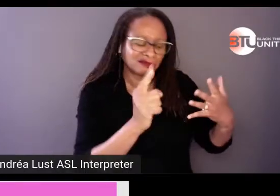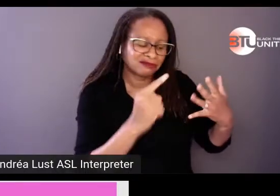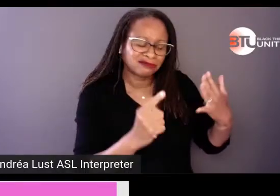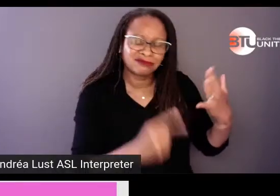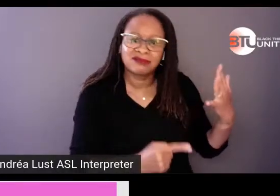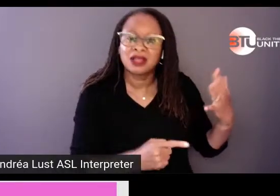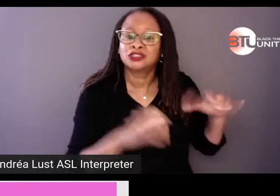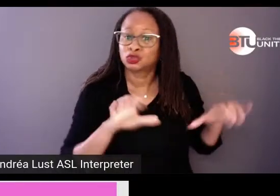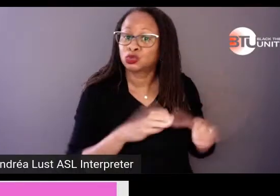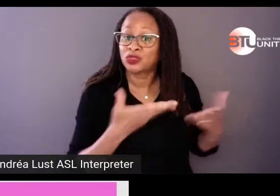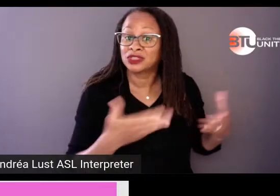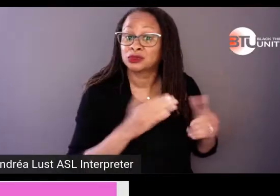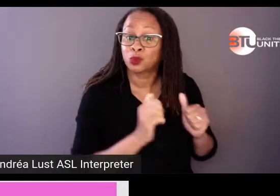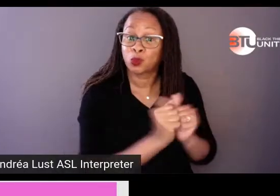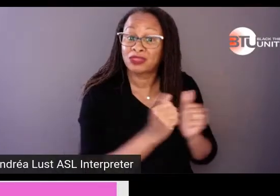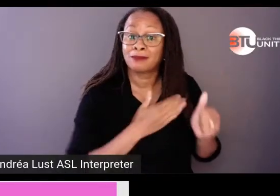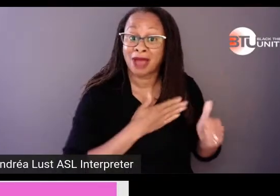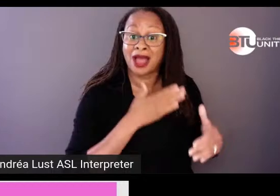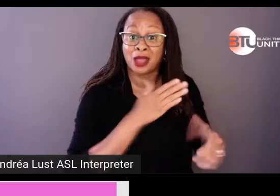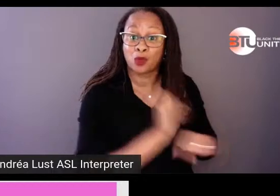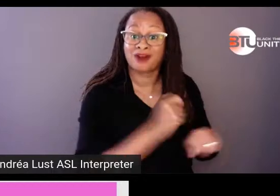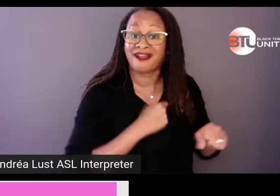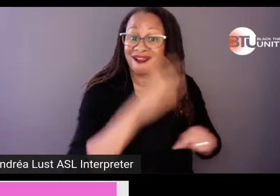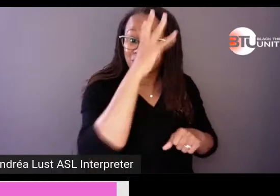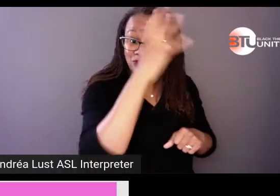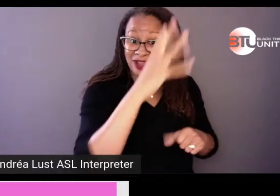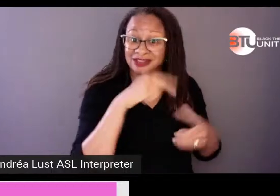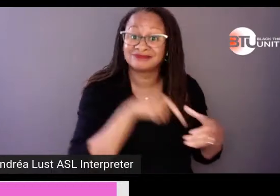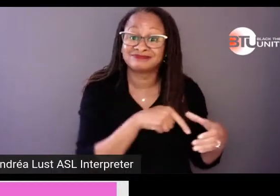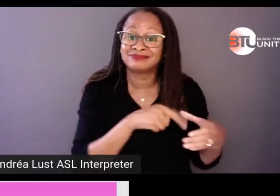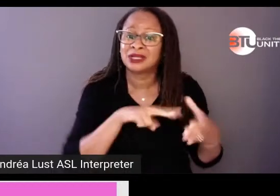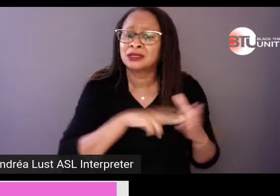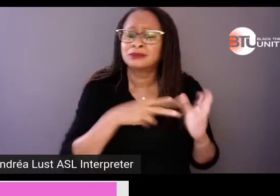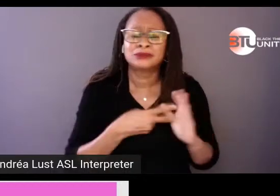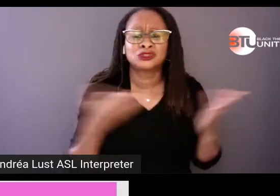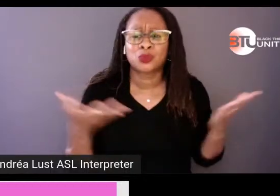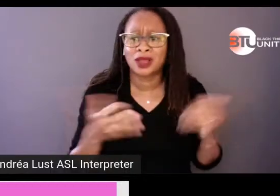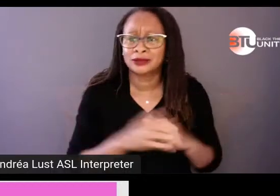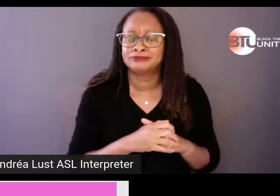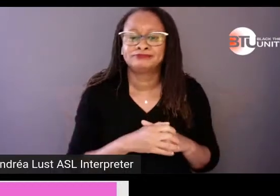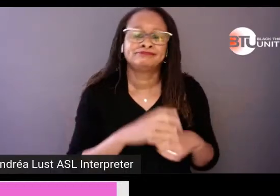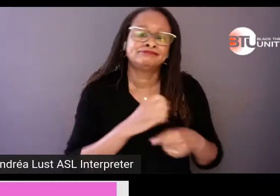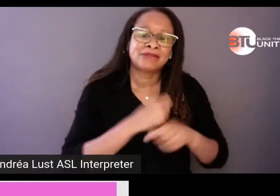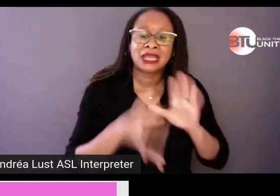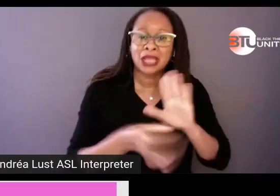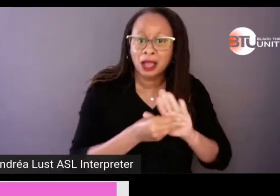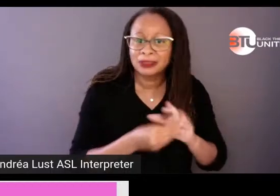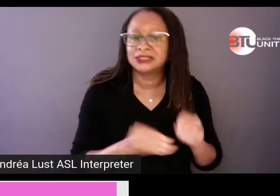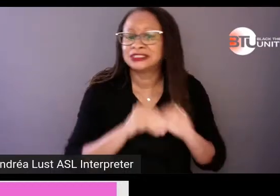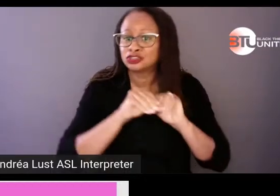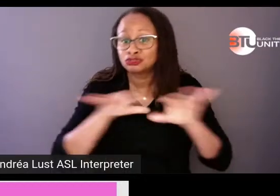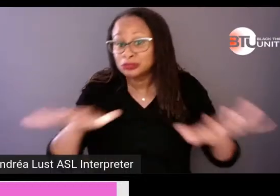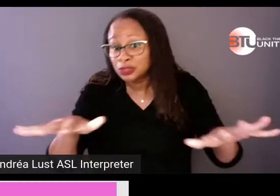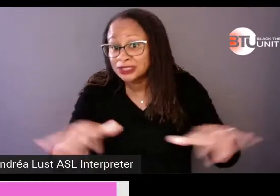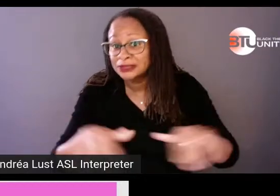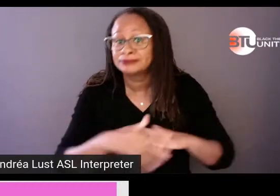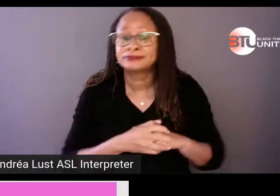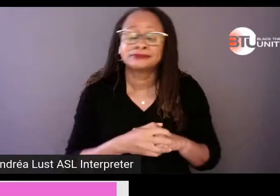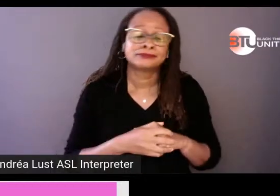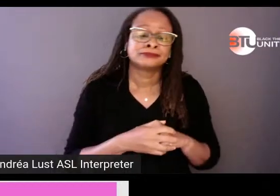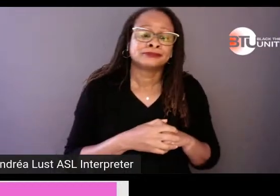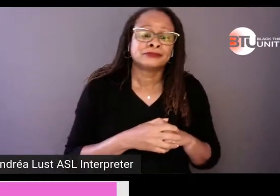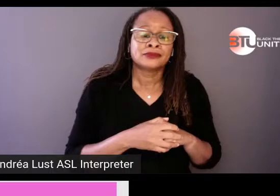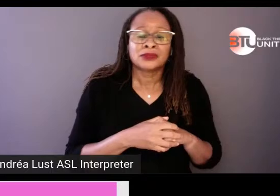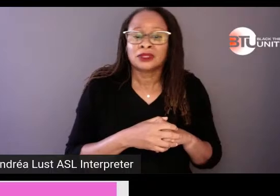you created. What do I mean by that? You can make copies of it, reproduce it. You can distribute copies of